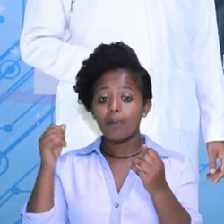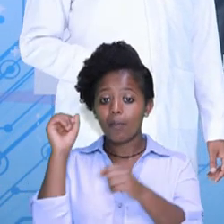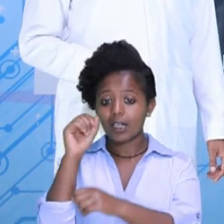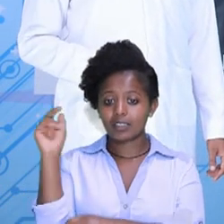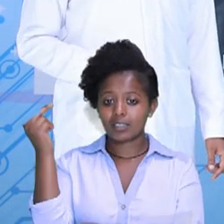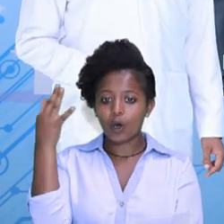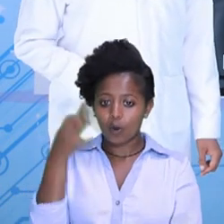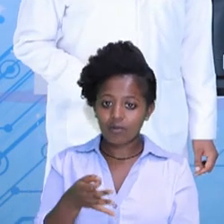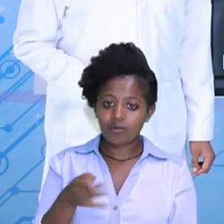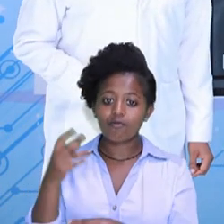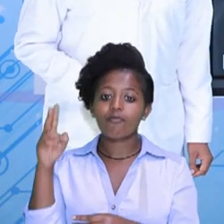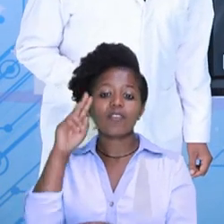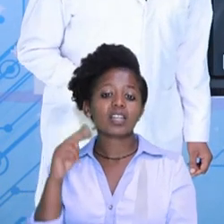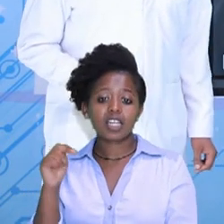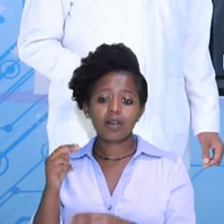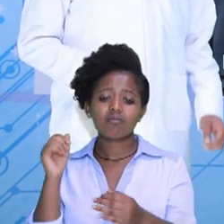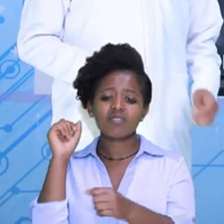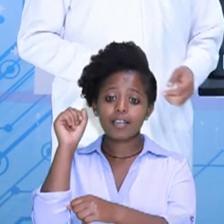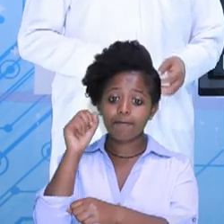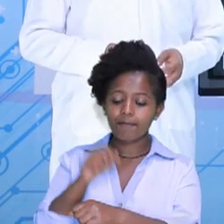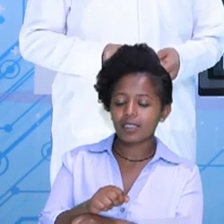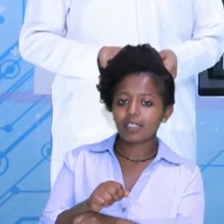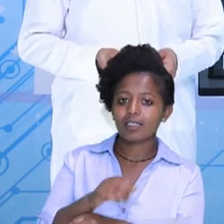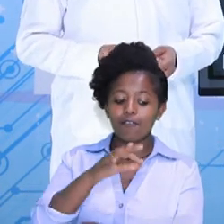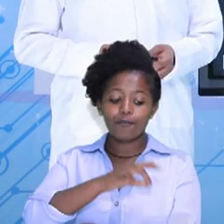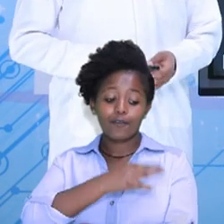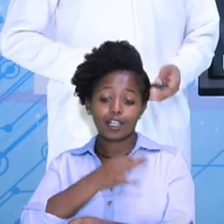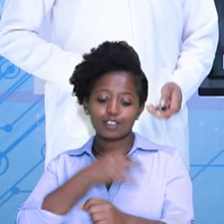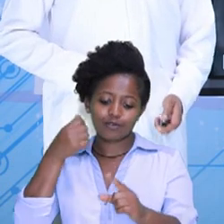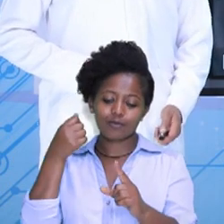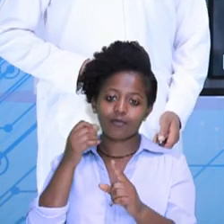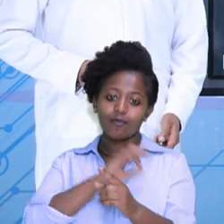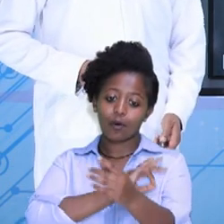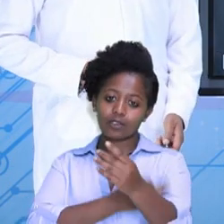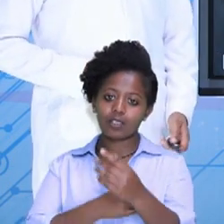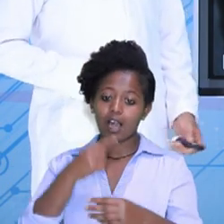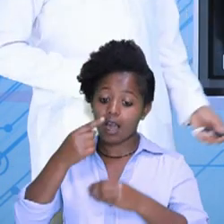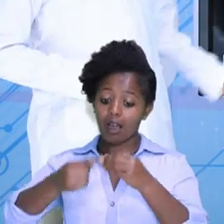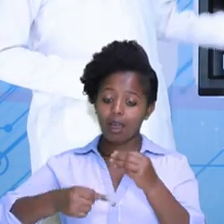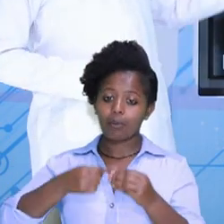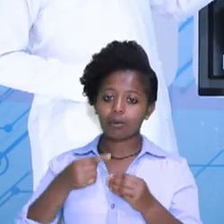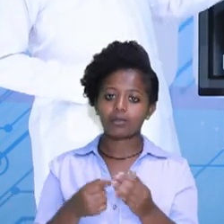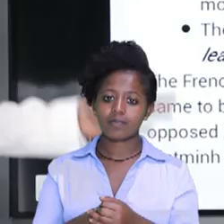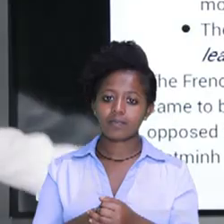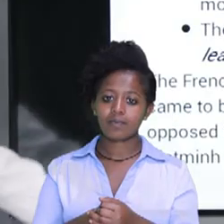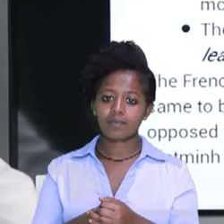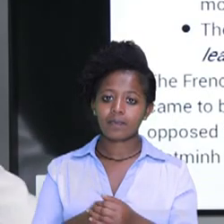Pho, Vietnam defeated French force. About